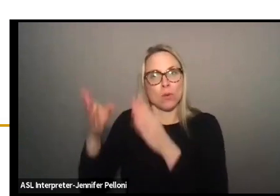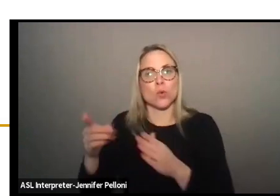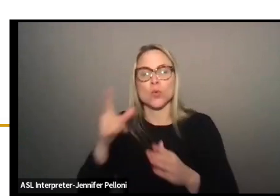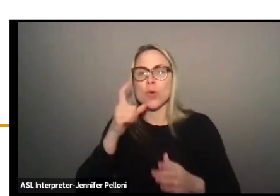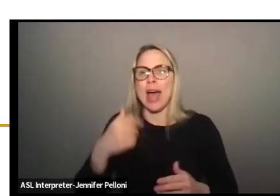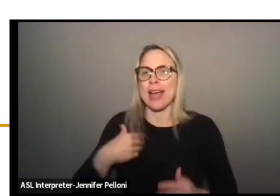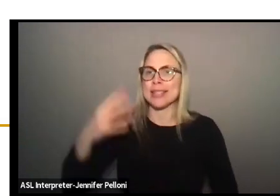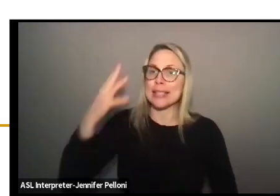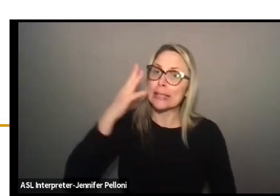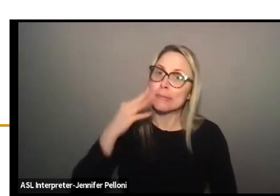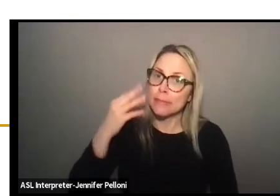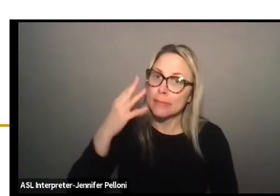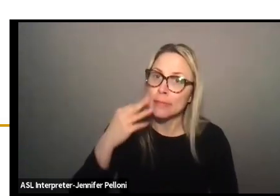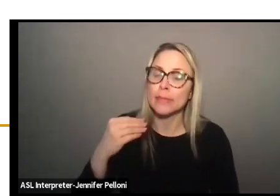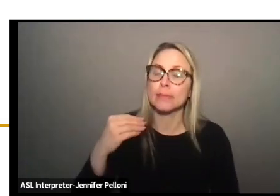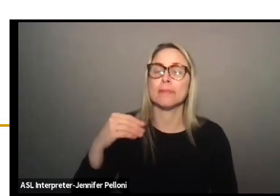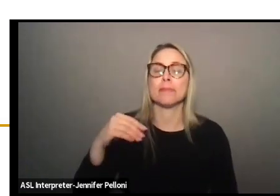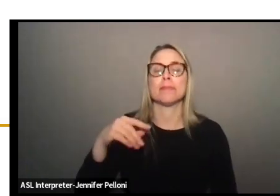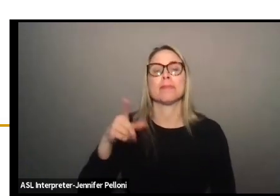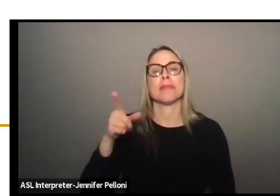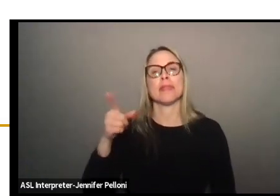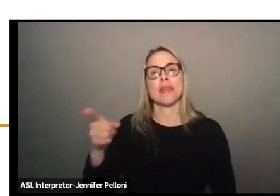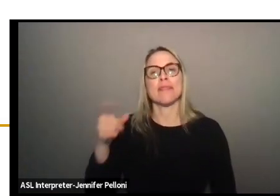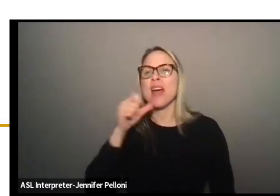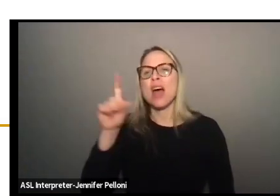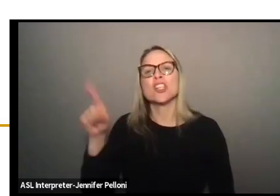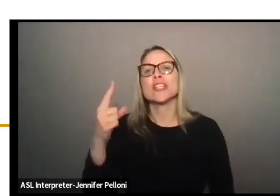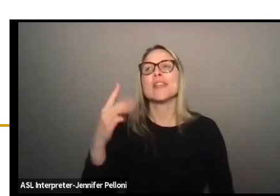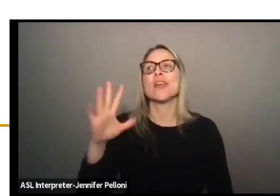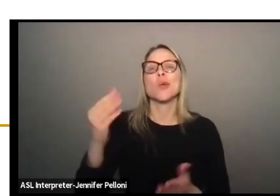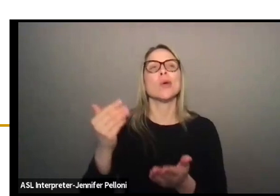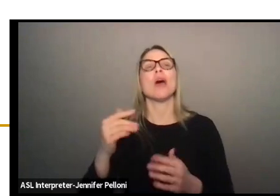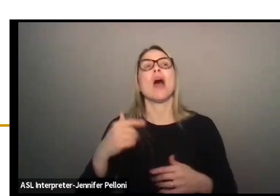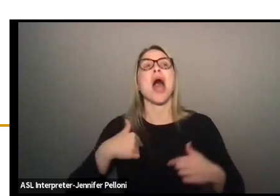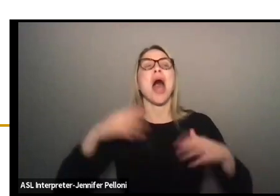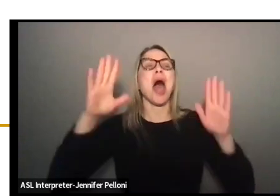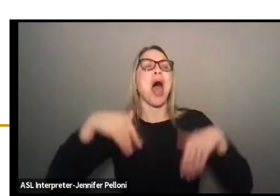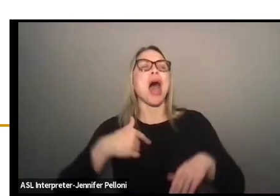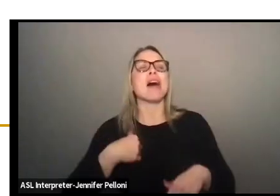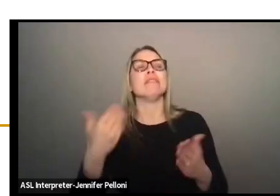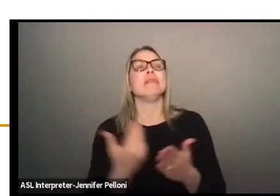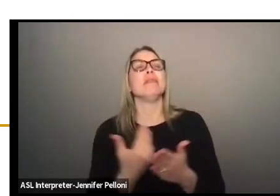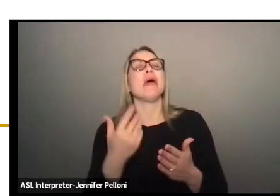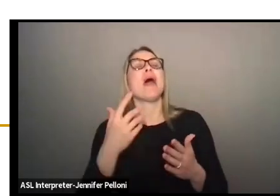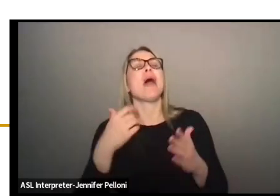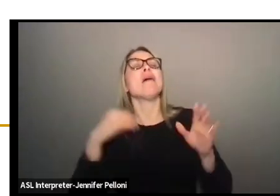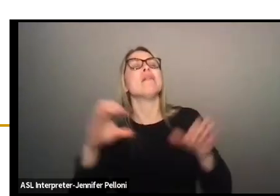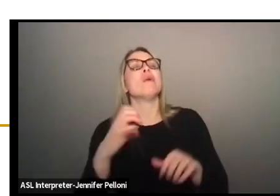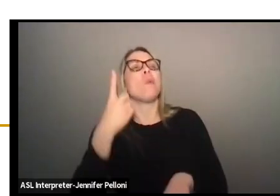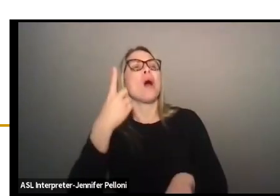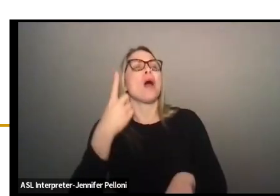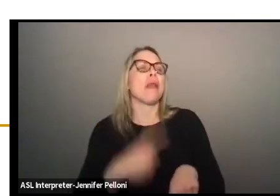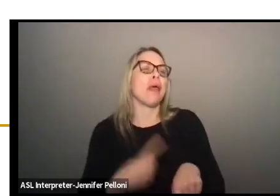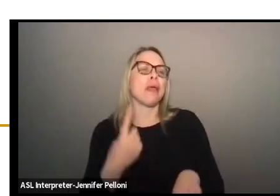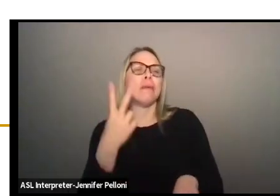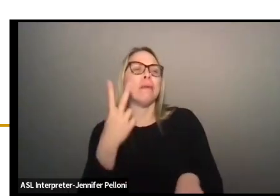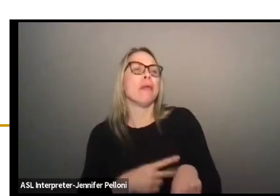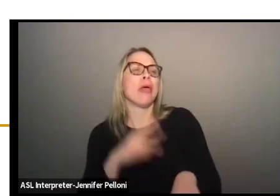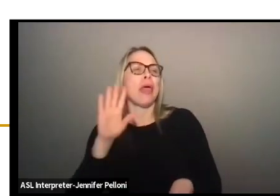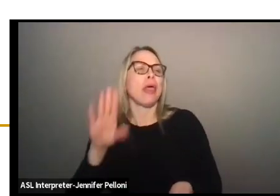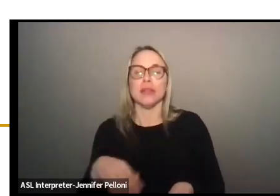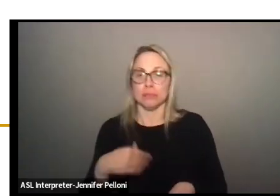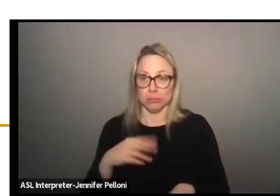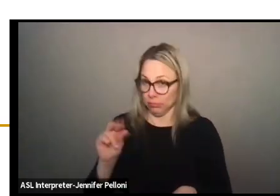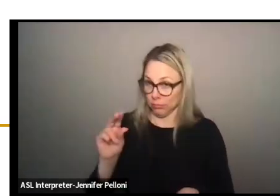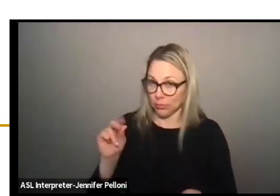experience, that has done not one or two or a number of estate plans,